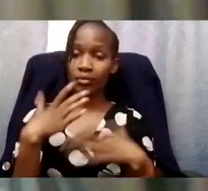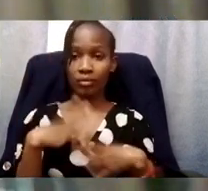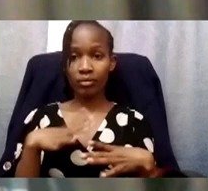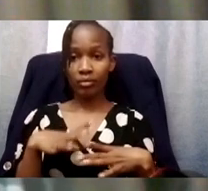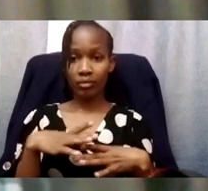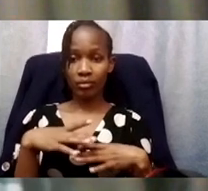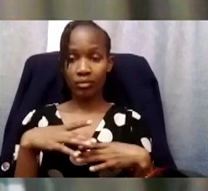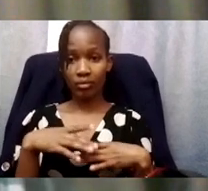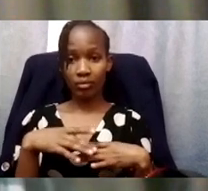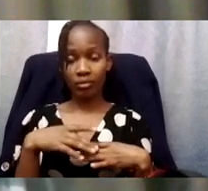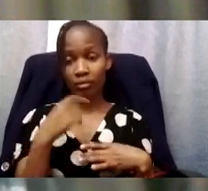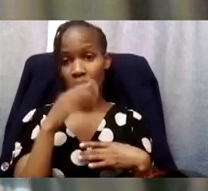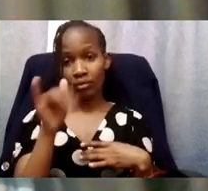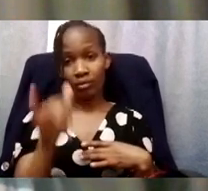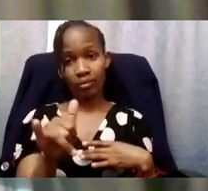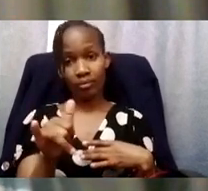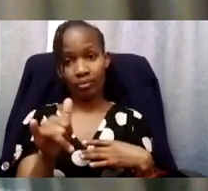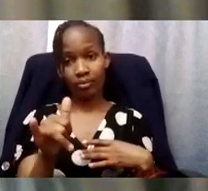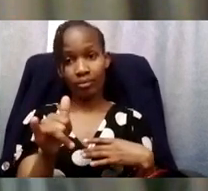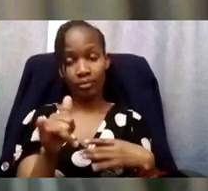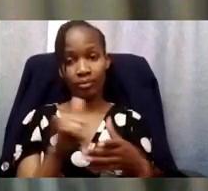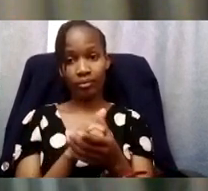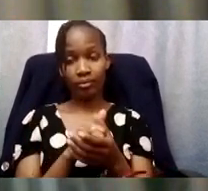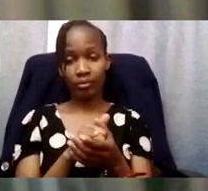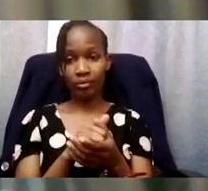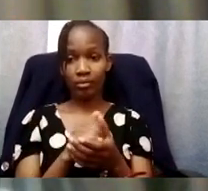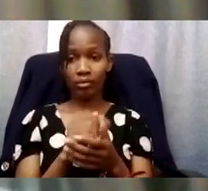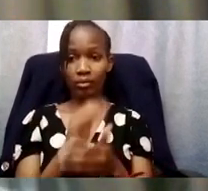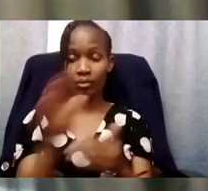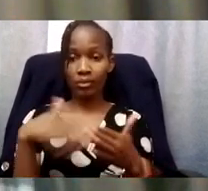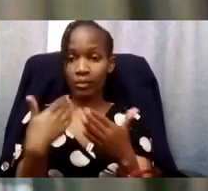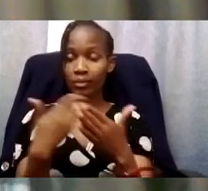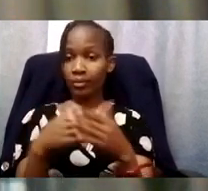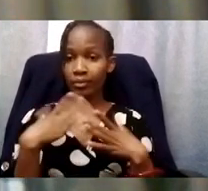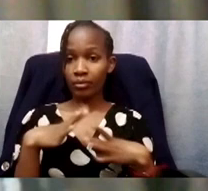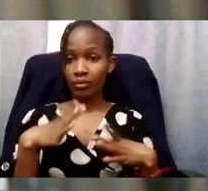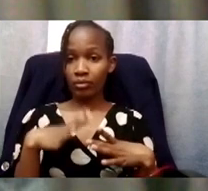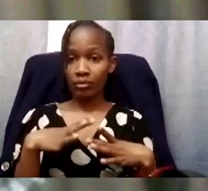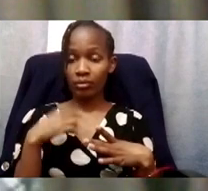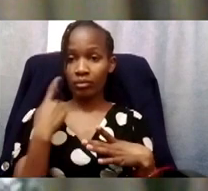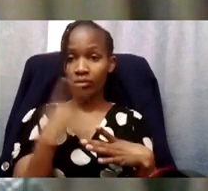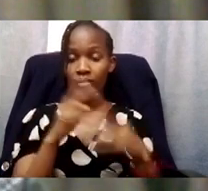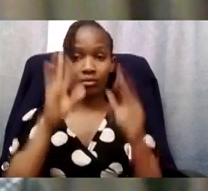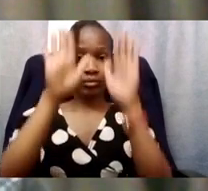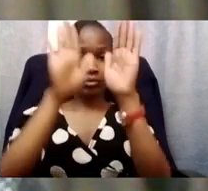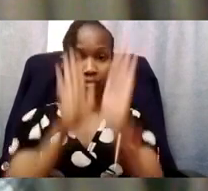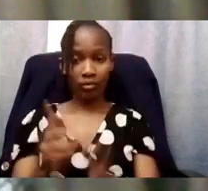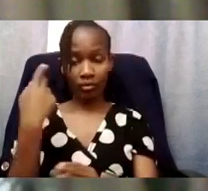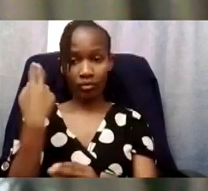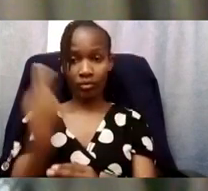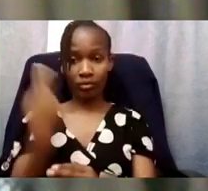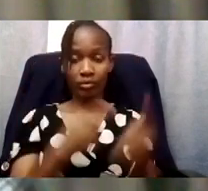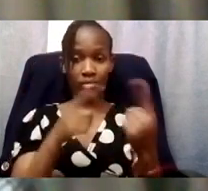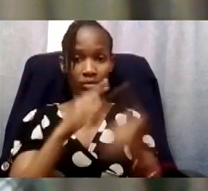Subhinder Singh and Ramesh Balla, all these people were, you know, very keen for us to come to Kenya.